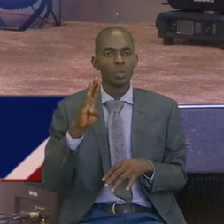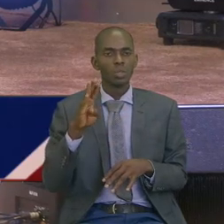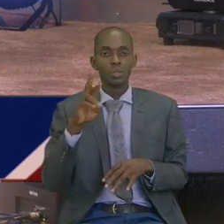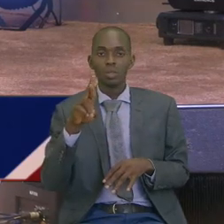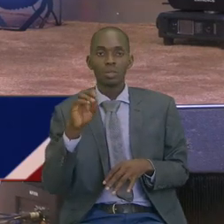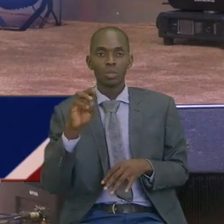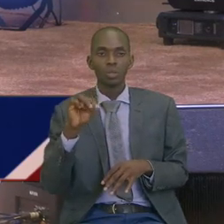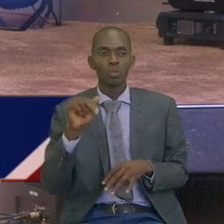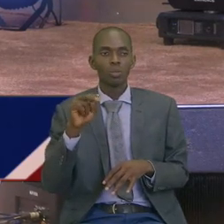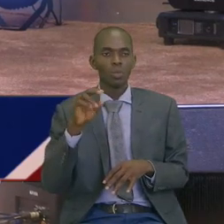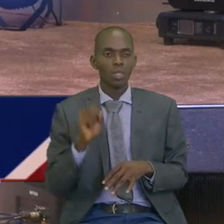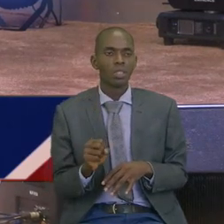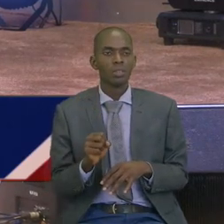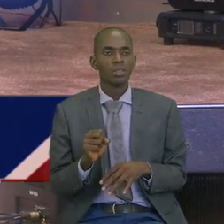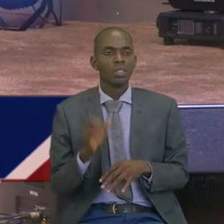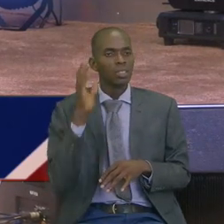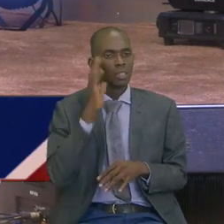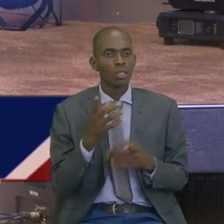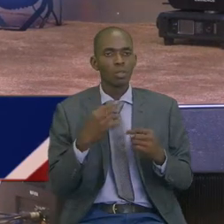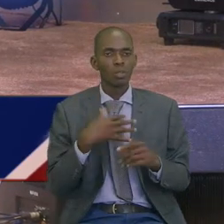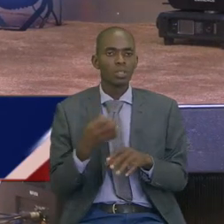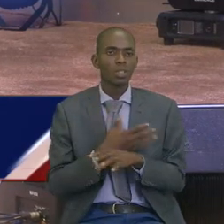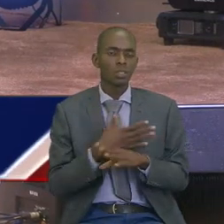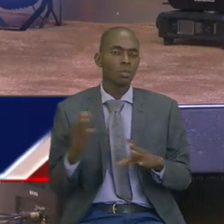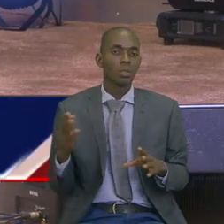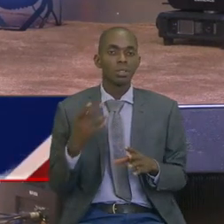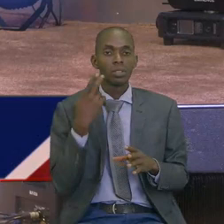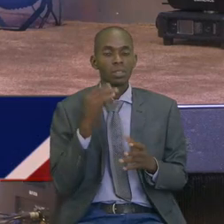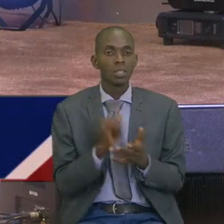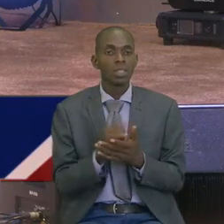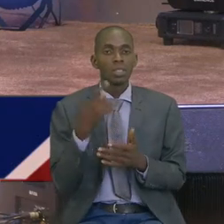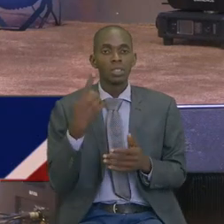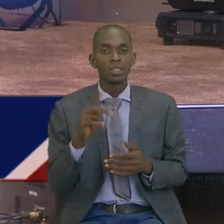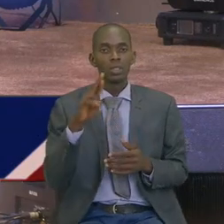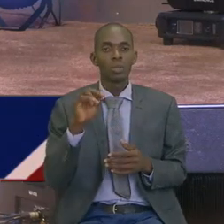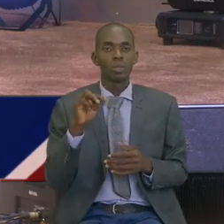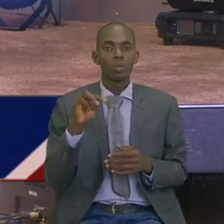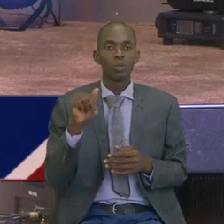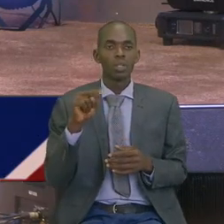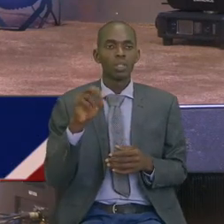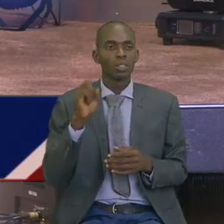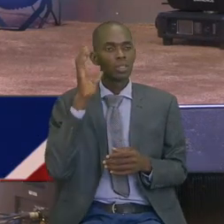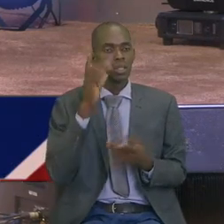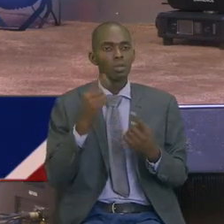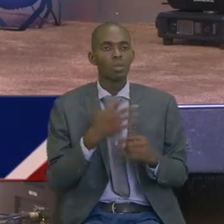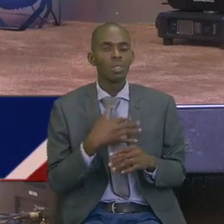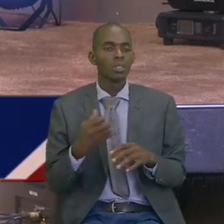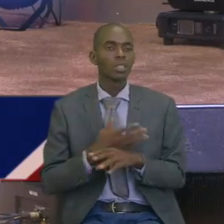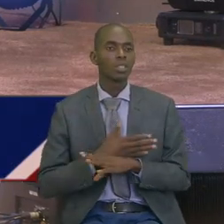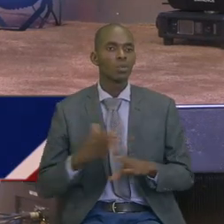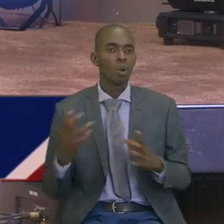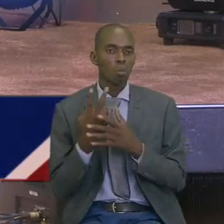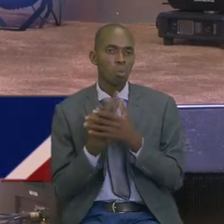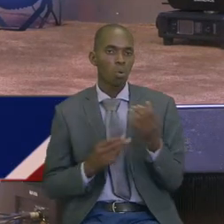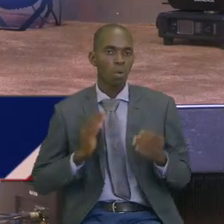at the time of Jesus. That's the point we're making here. It said the Romans shall come and take away both